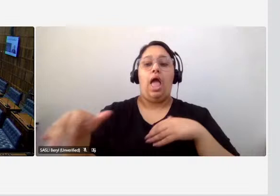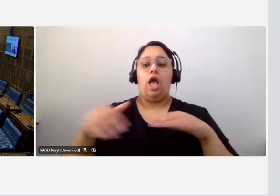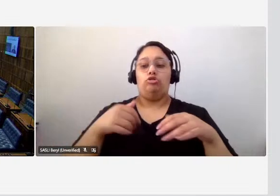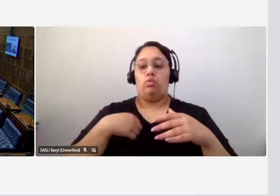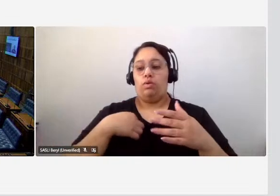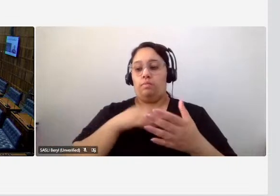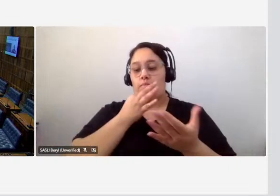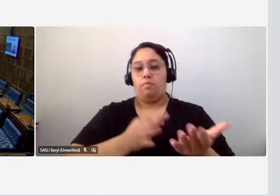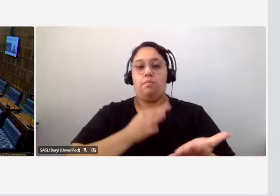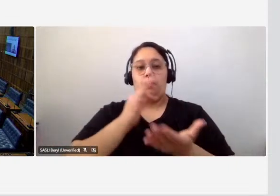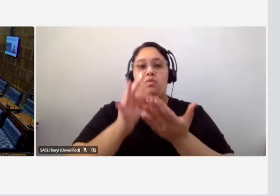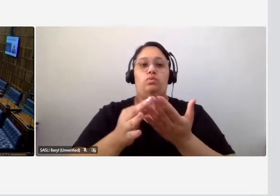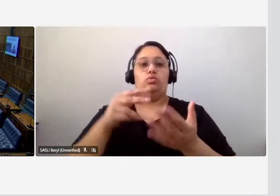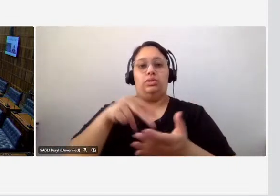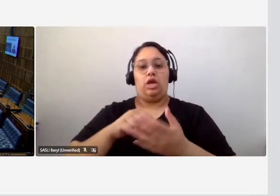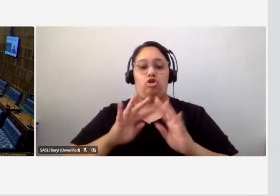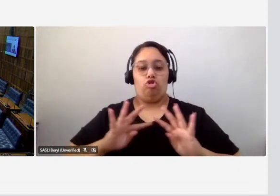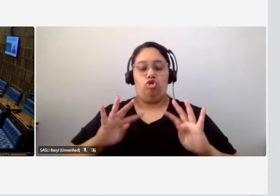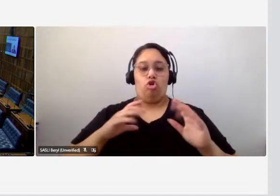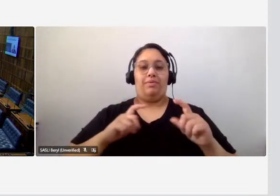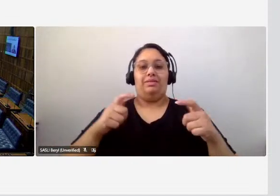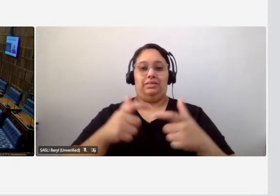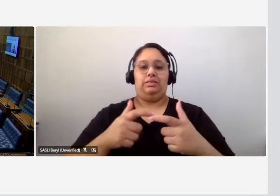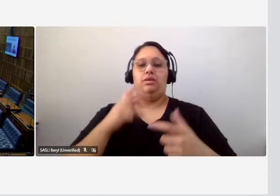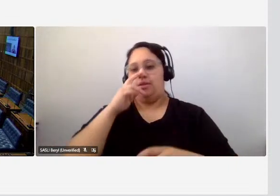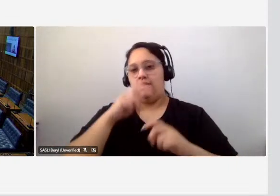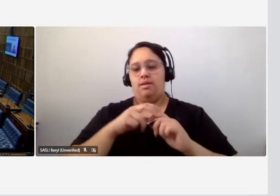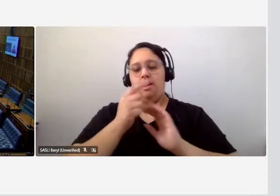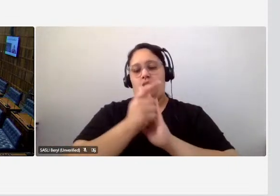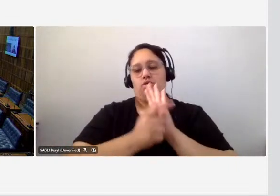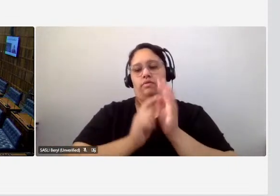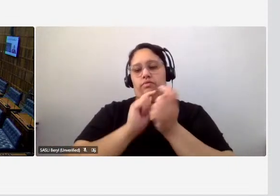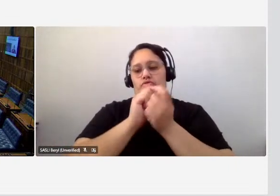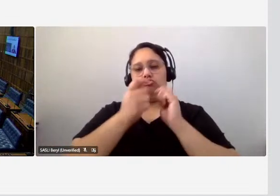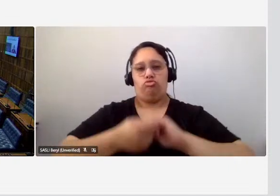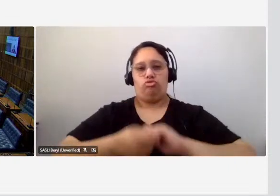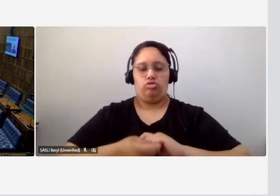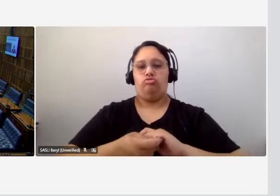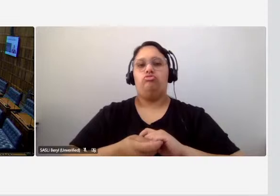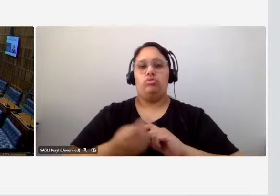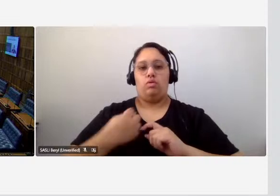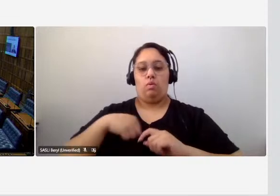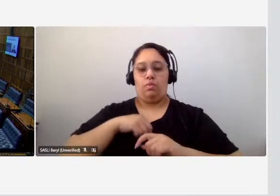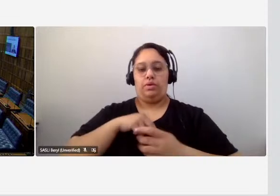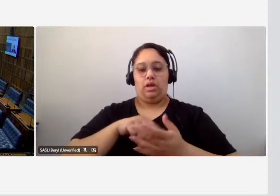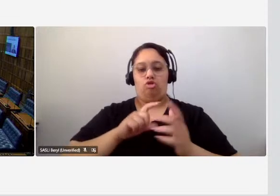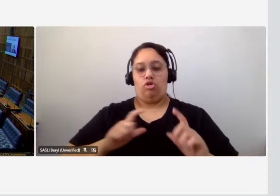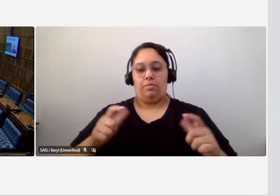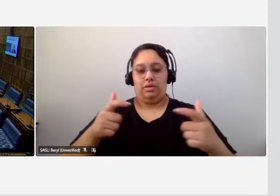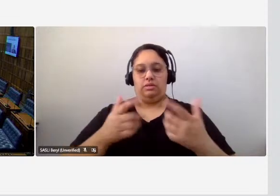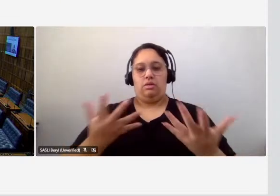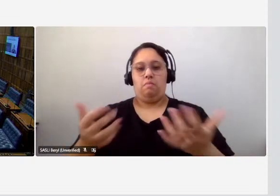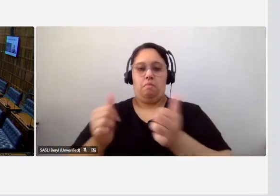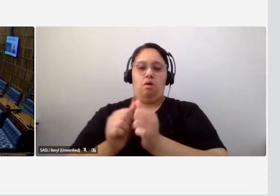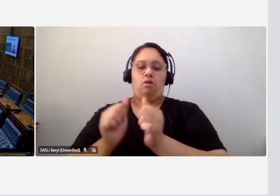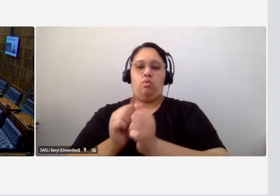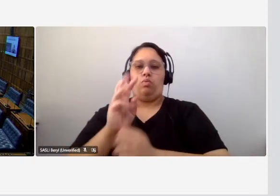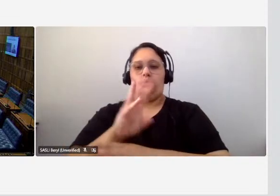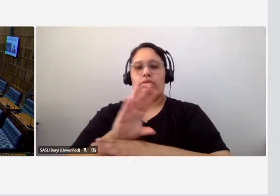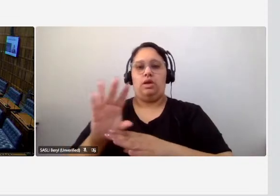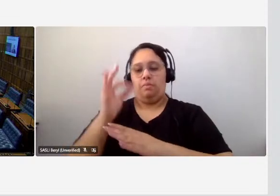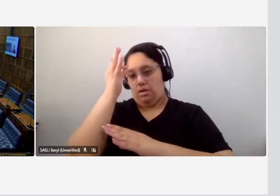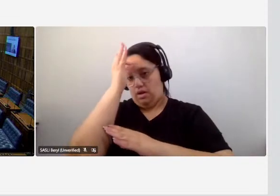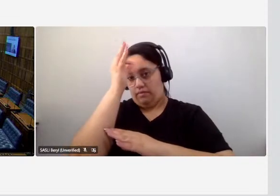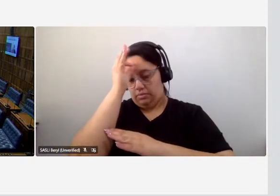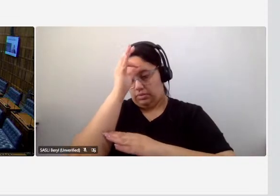propose to the Standing Committee is a legislative change that we as a Standing Committee partnering with the Western Cape